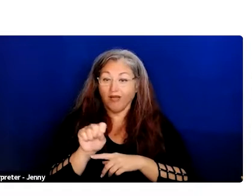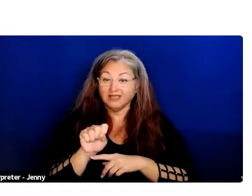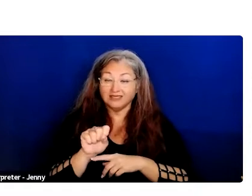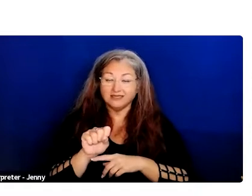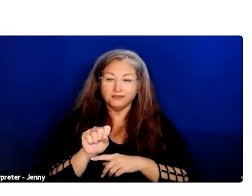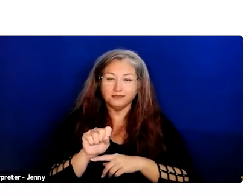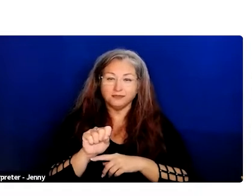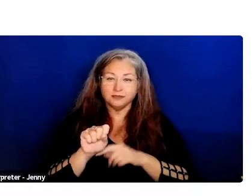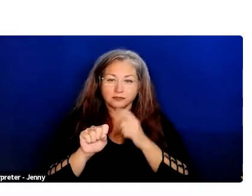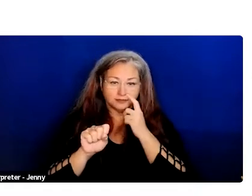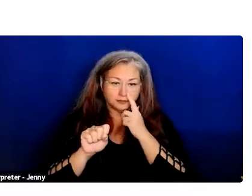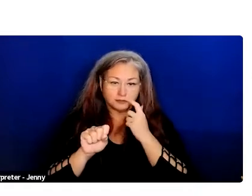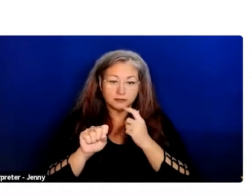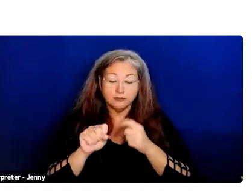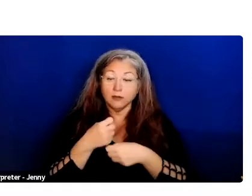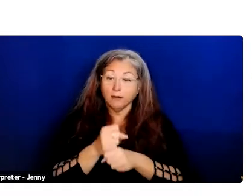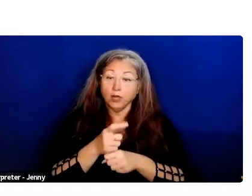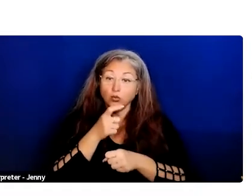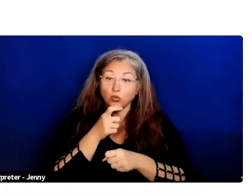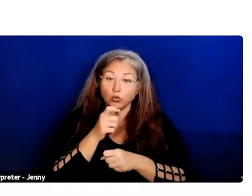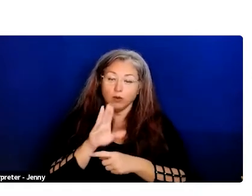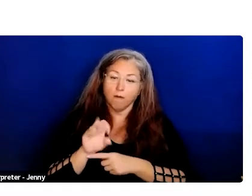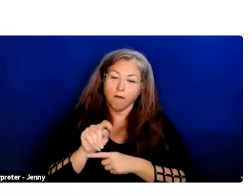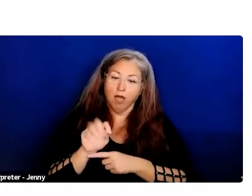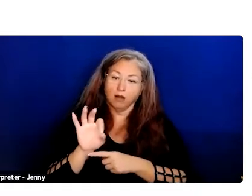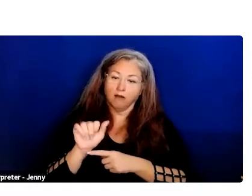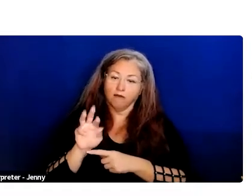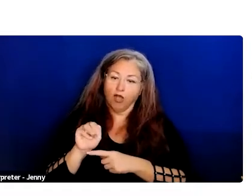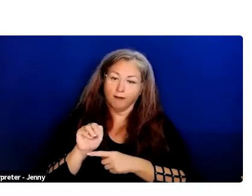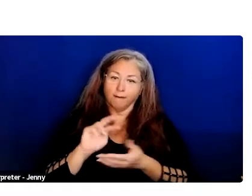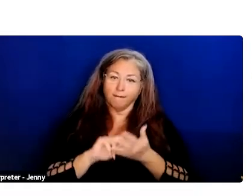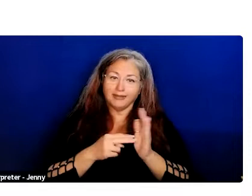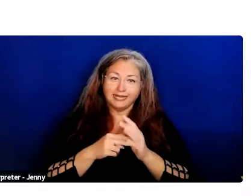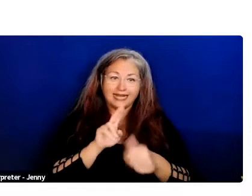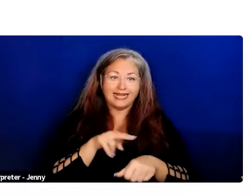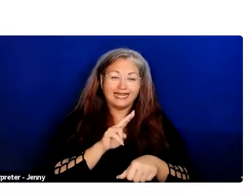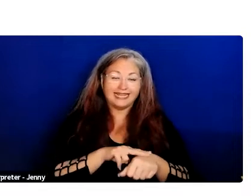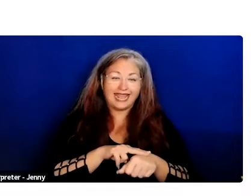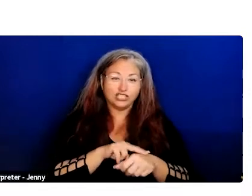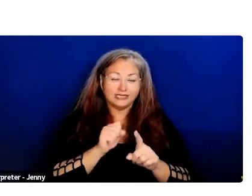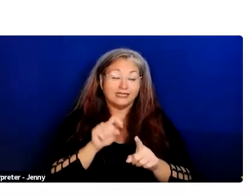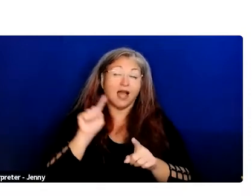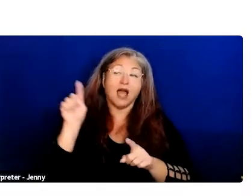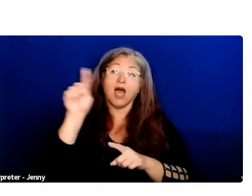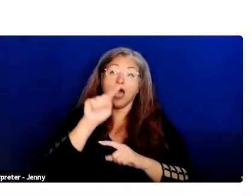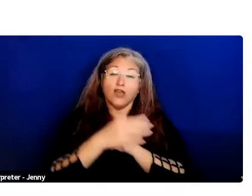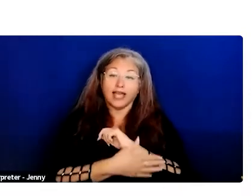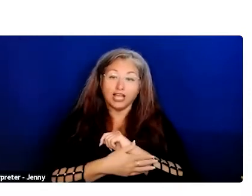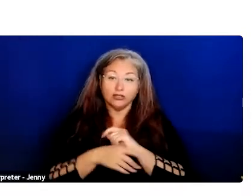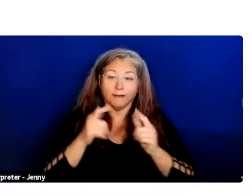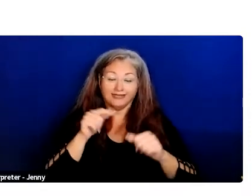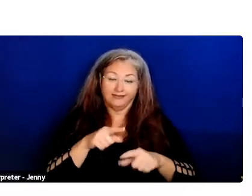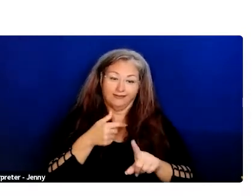is made by bot farms. It's done by nation states. And because of